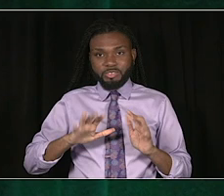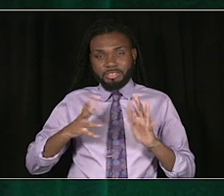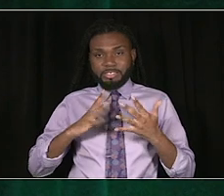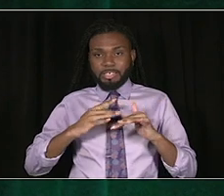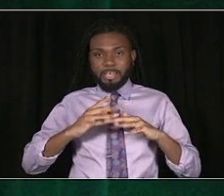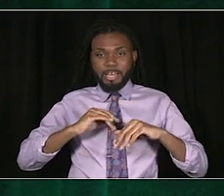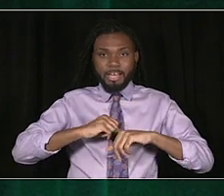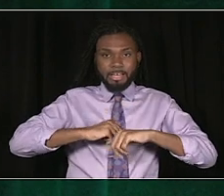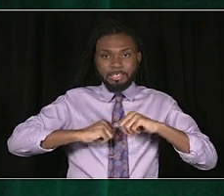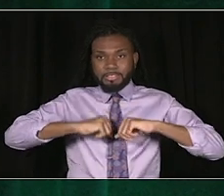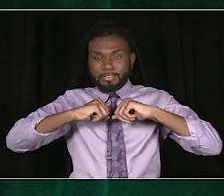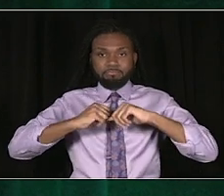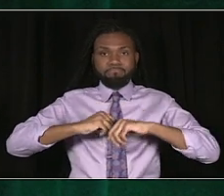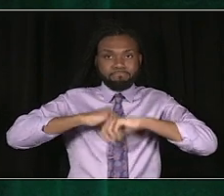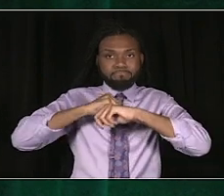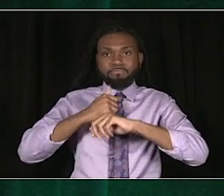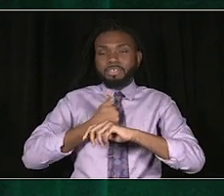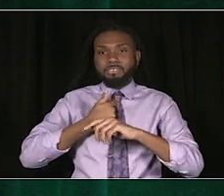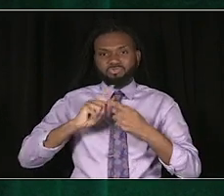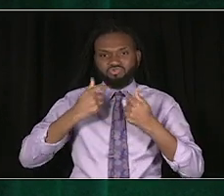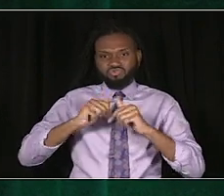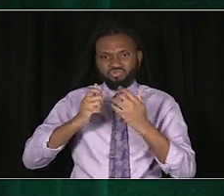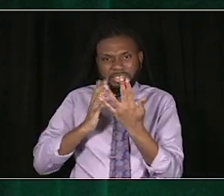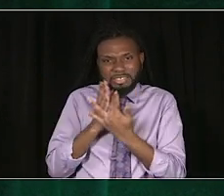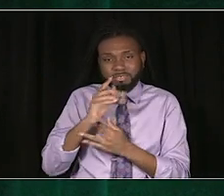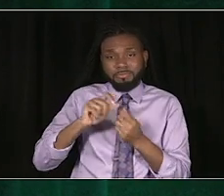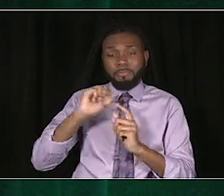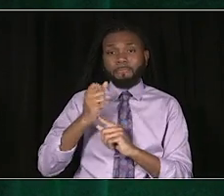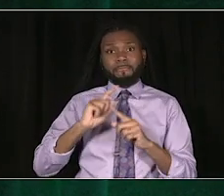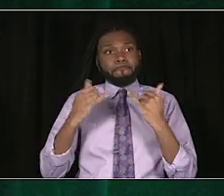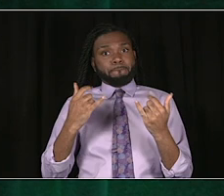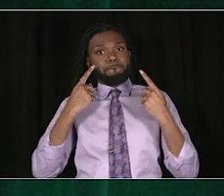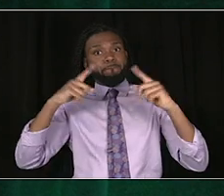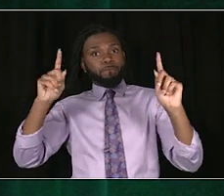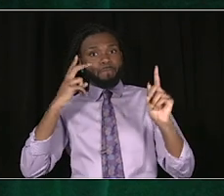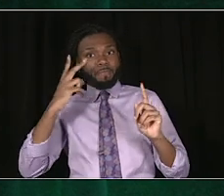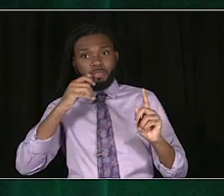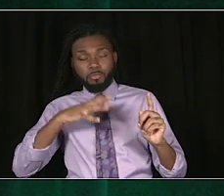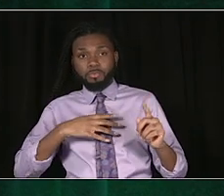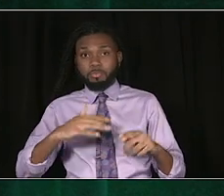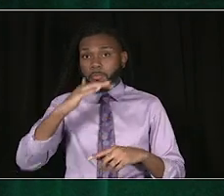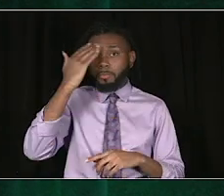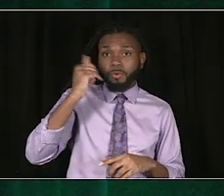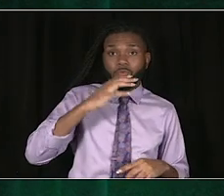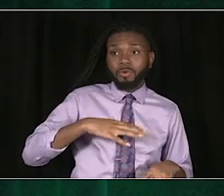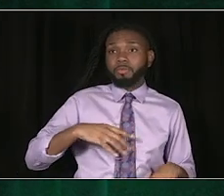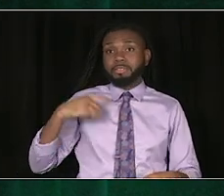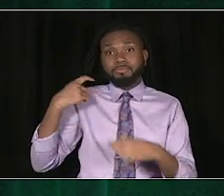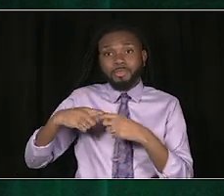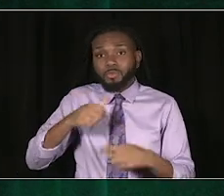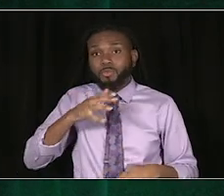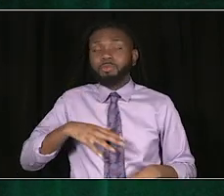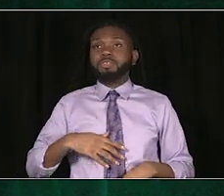arm myself to get through certain situations. So to be able to see women come in, Black women, Spanish women,